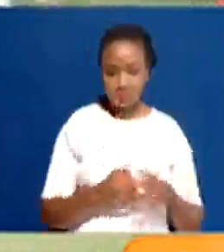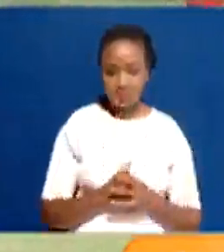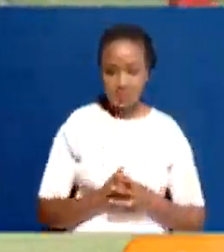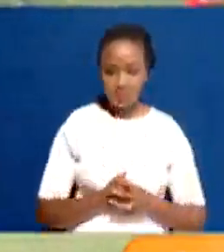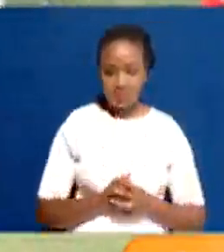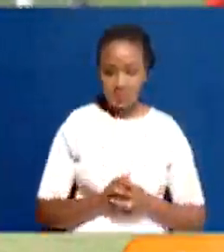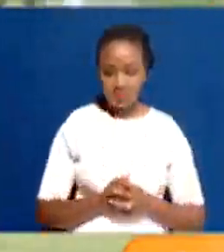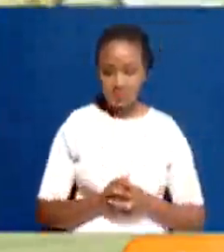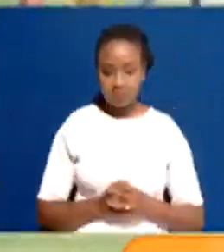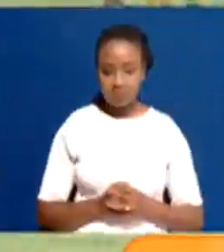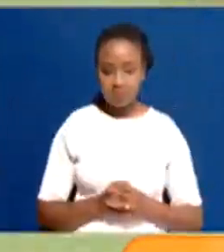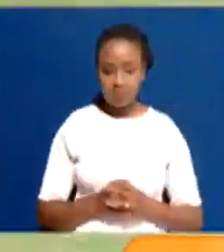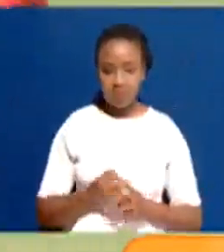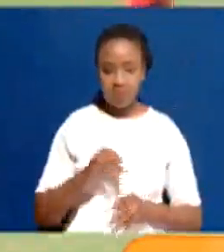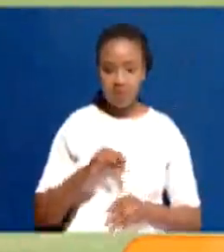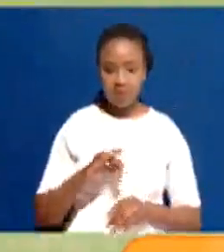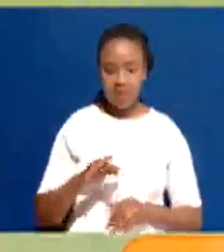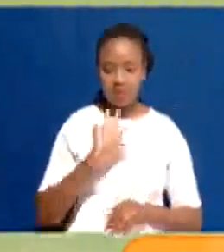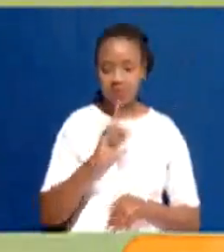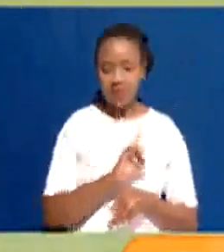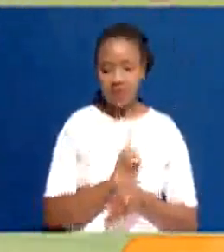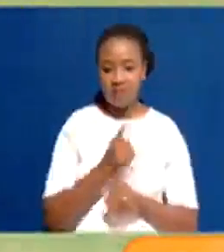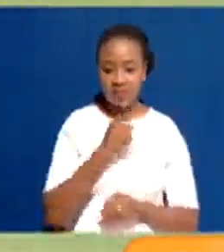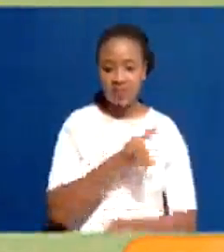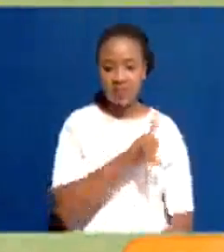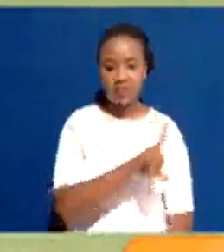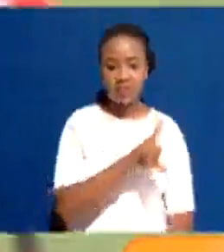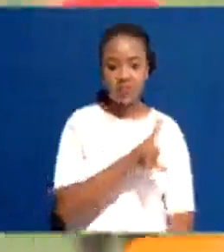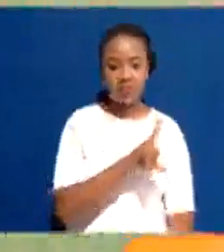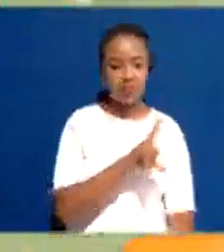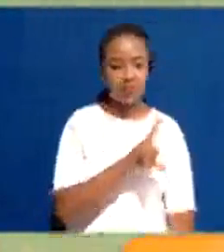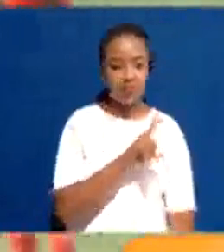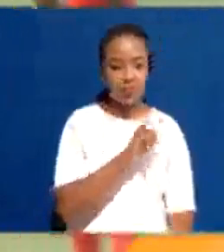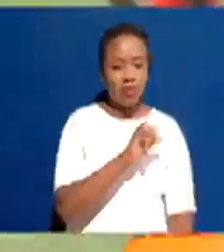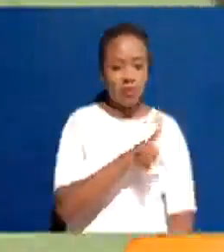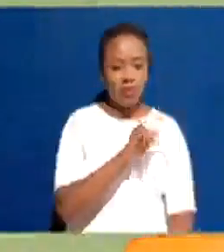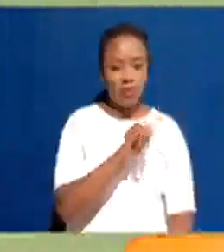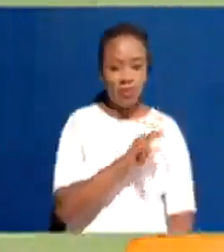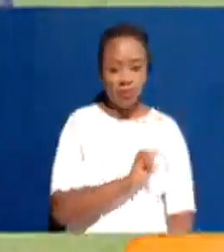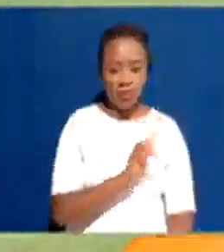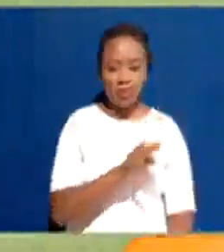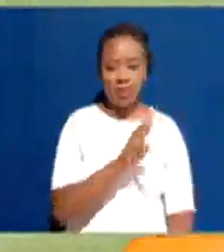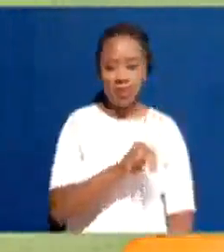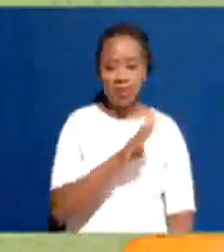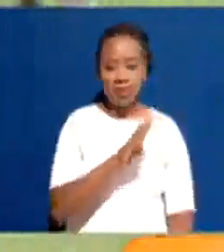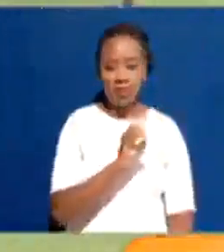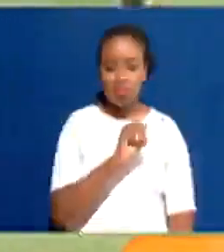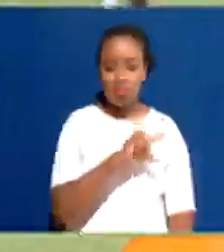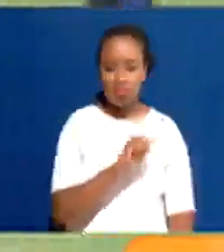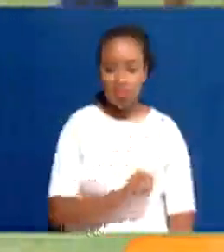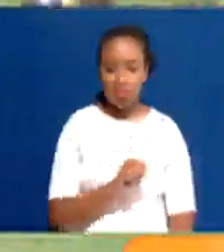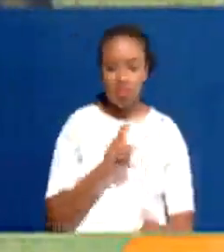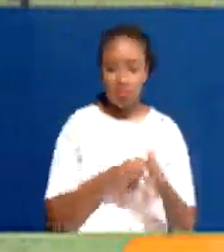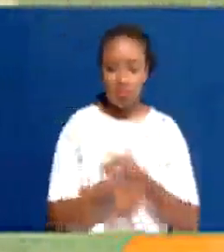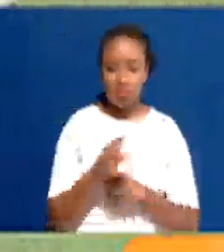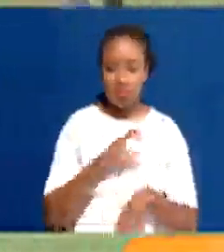breakthrough with 5 minutes to play when Lillian Mboga curved in a free kick in